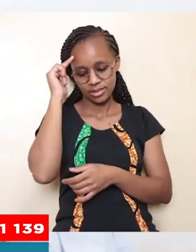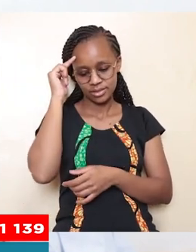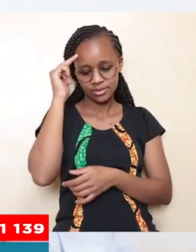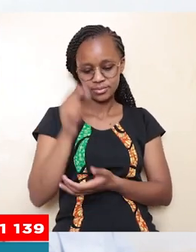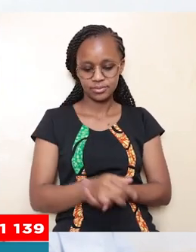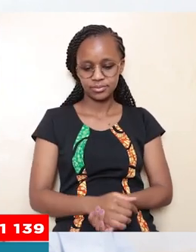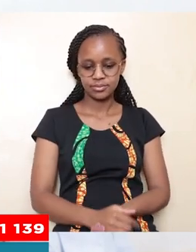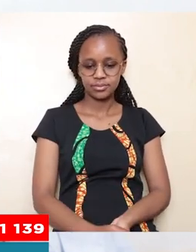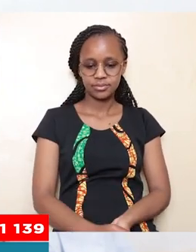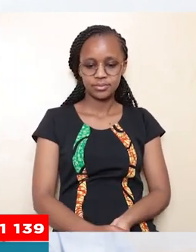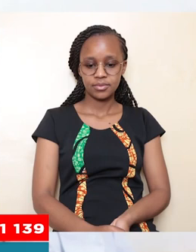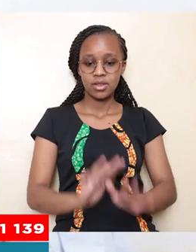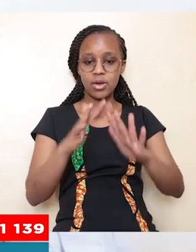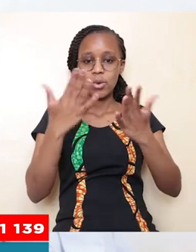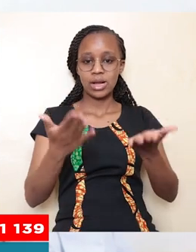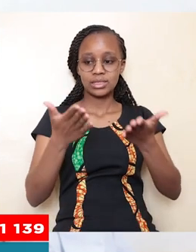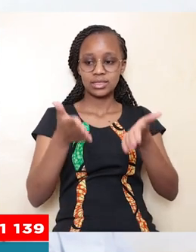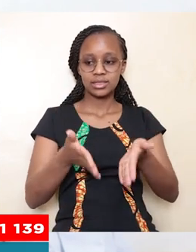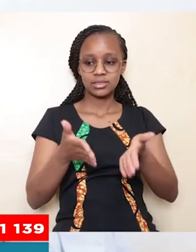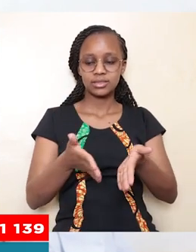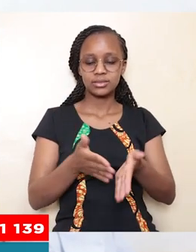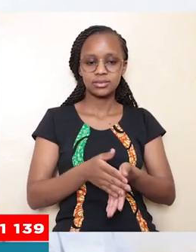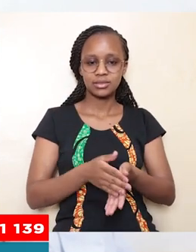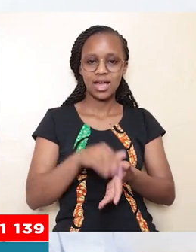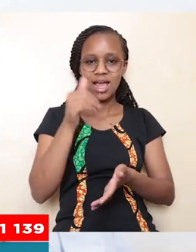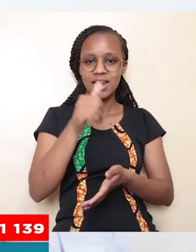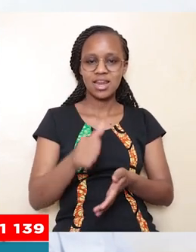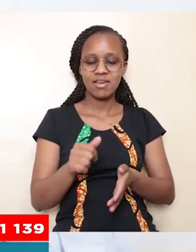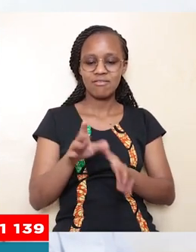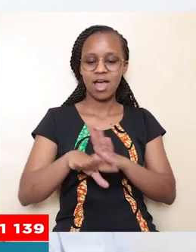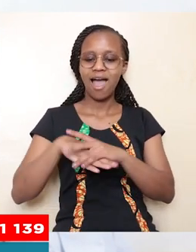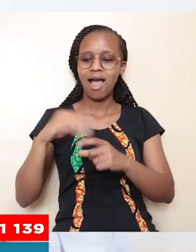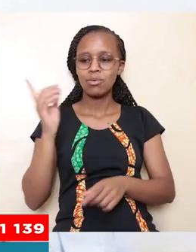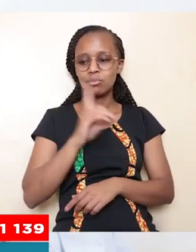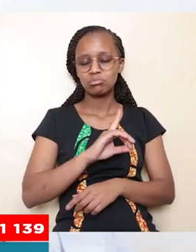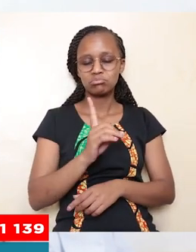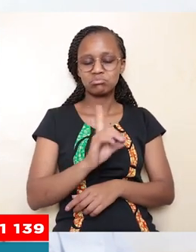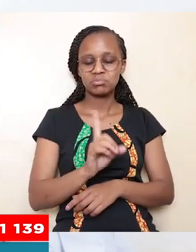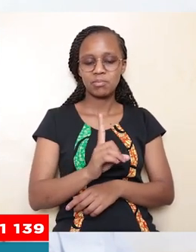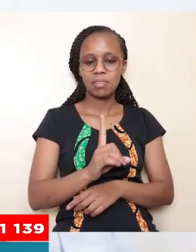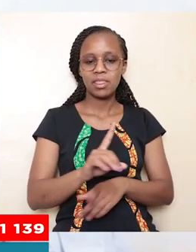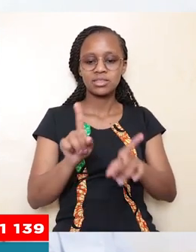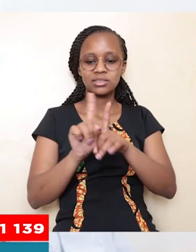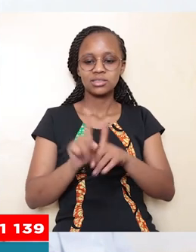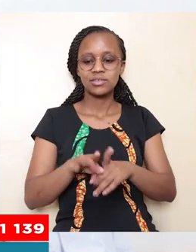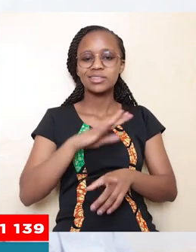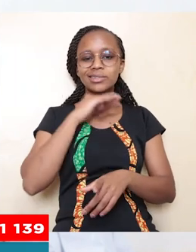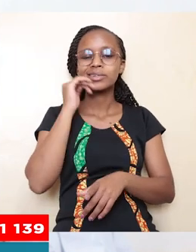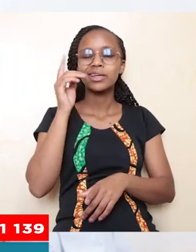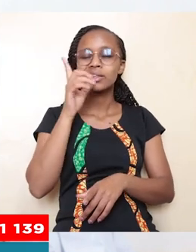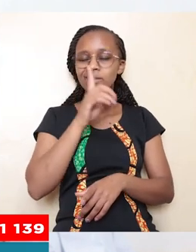unfortunately, whatever existed is never erased. In fact, even in